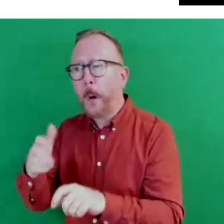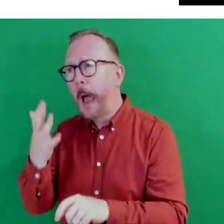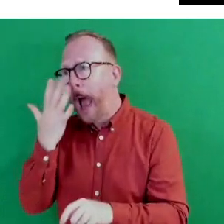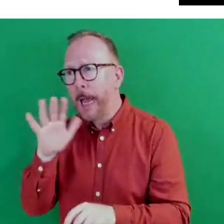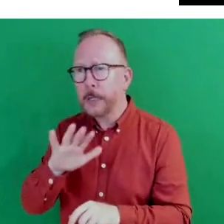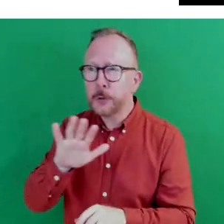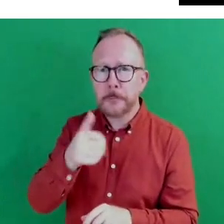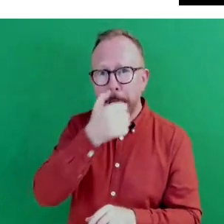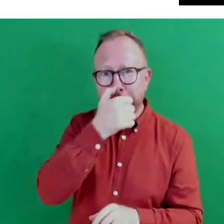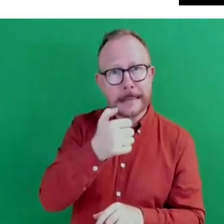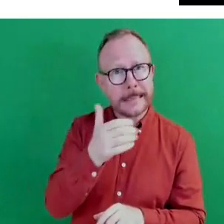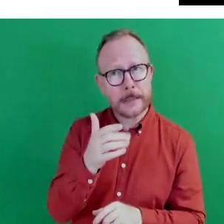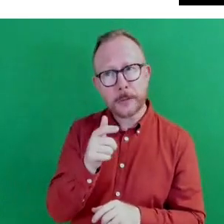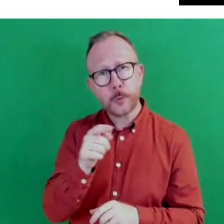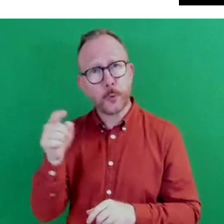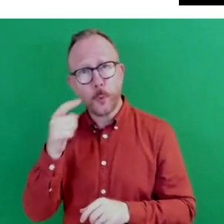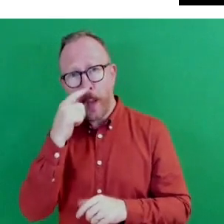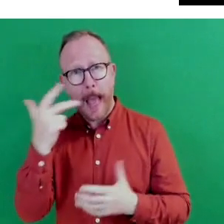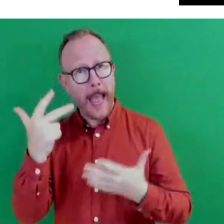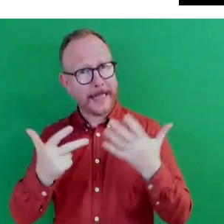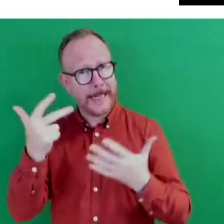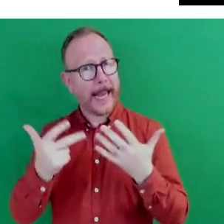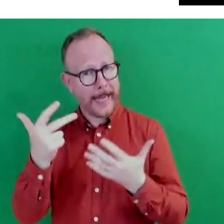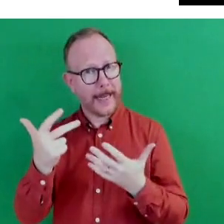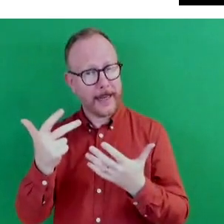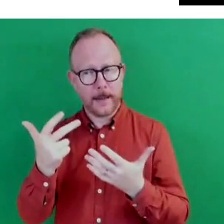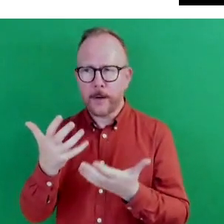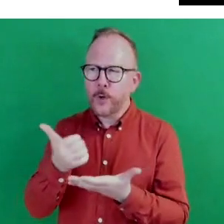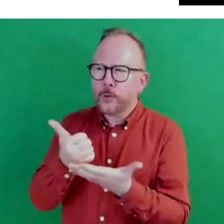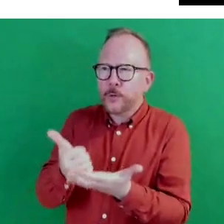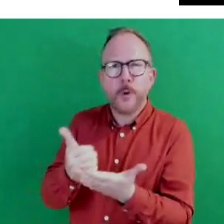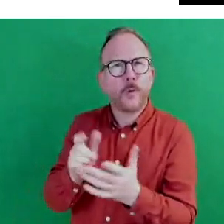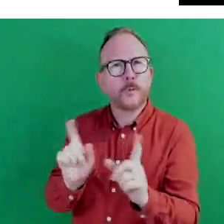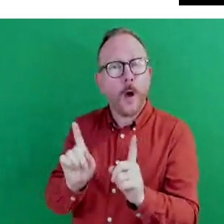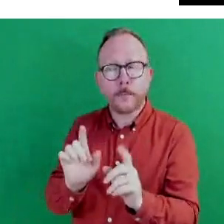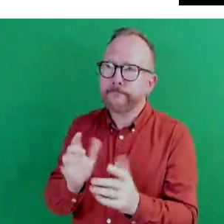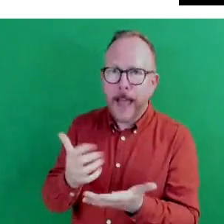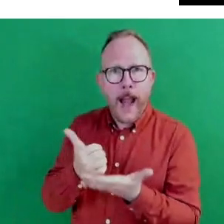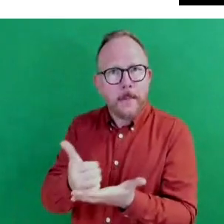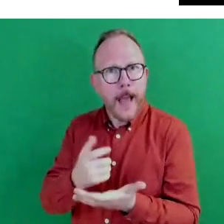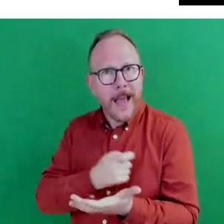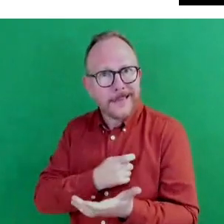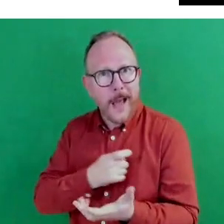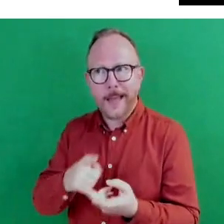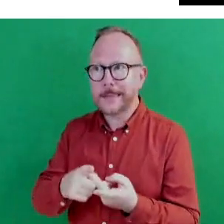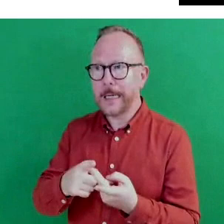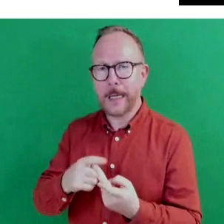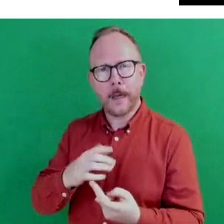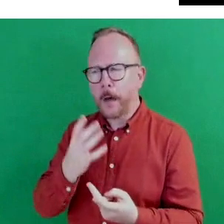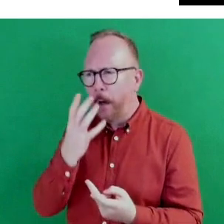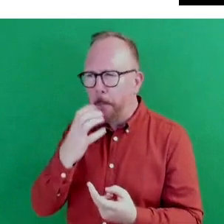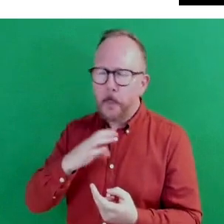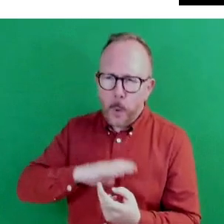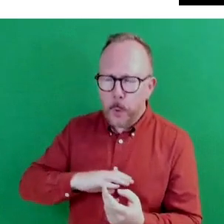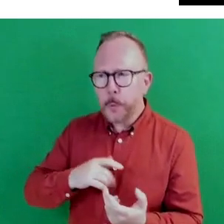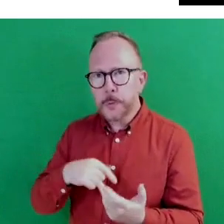about 18. And we can support them in terms of their anxiety, their mood, if they've got behavioural